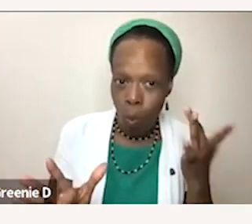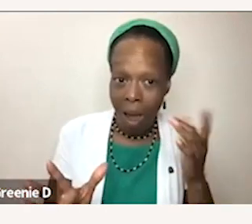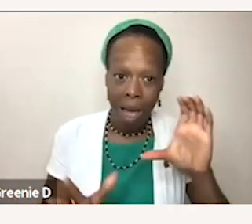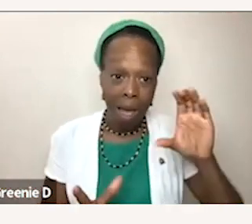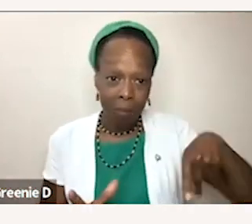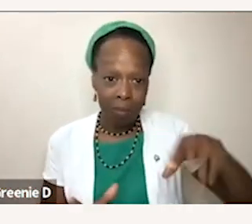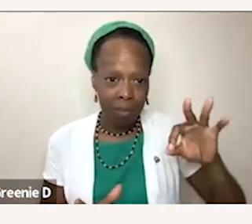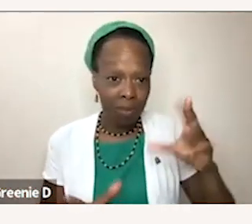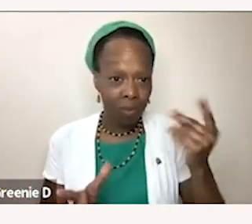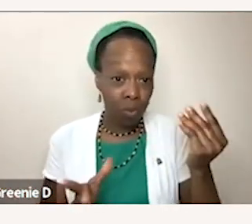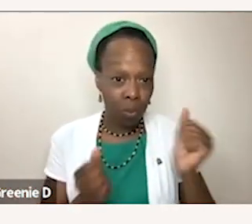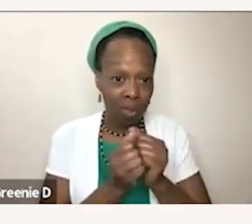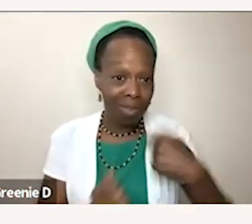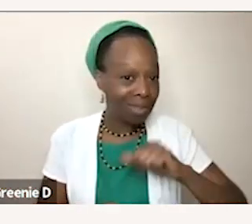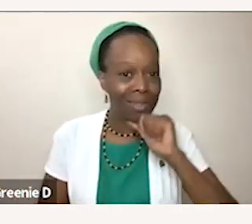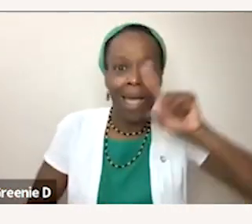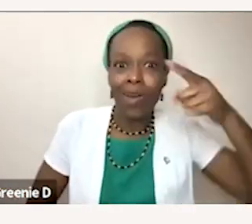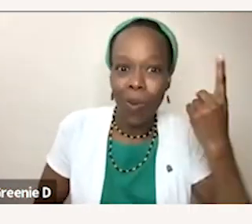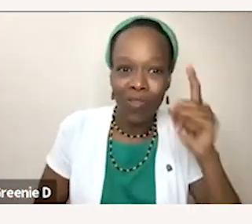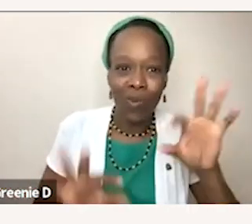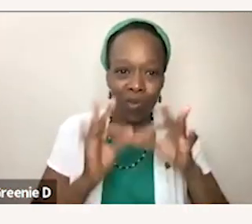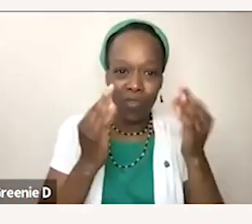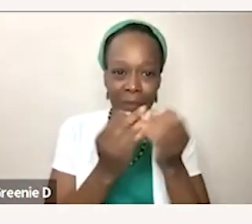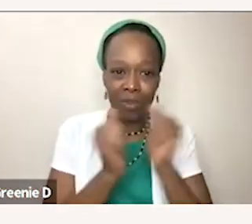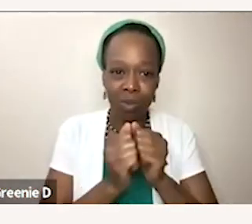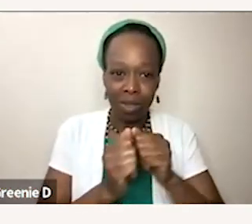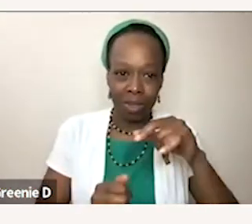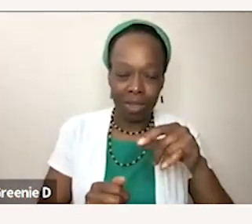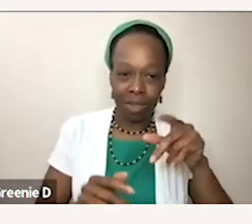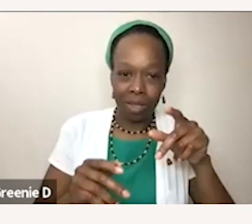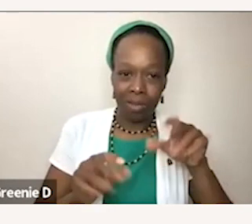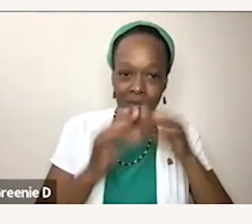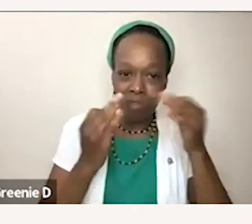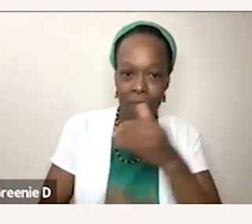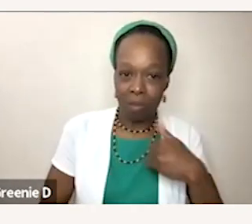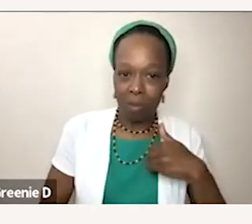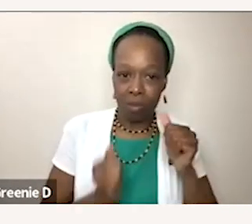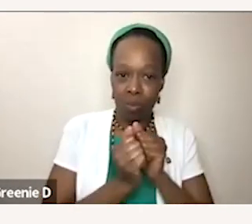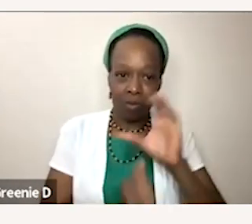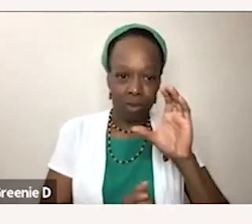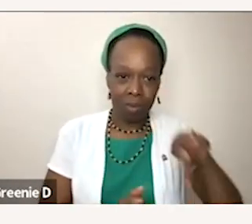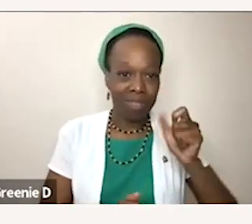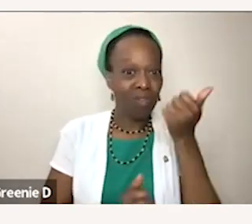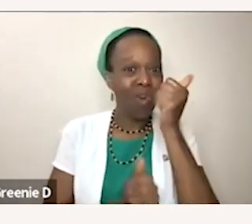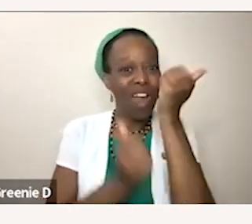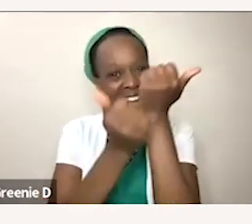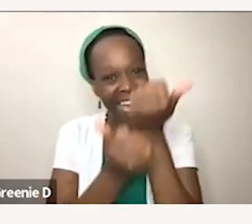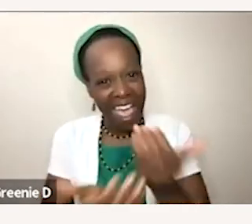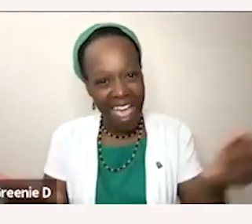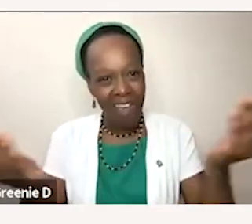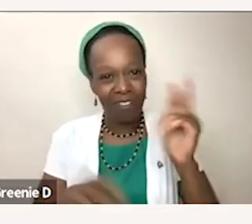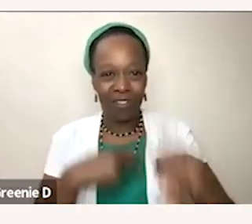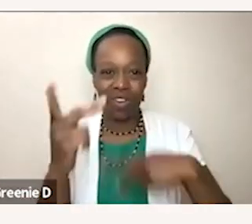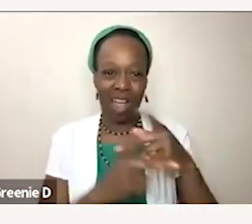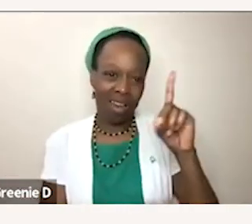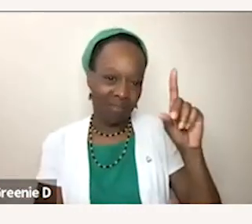with us, this isn't just for families who have family members with cerebral palsy. It is for folks with all